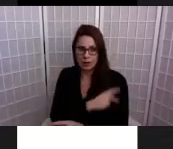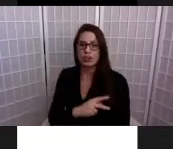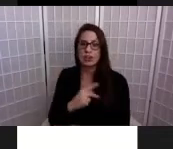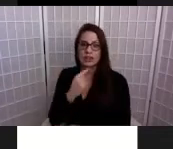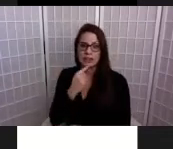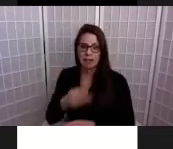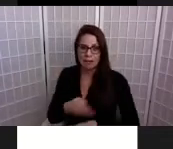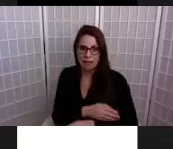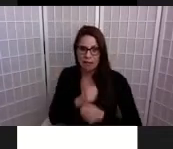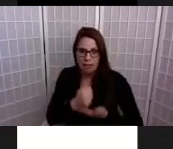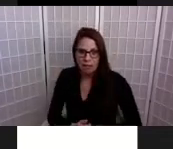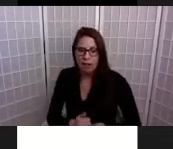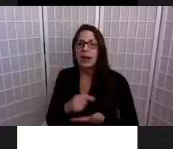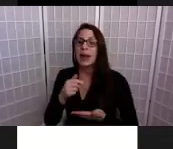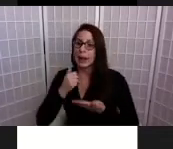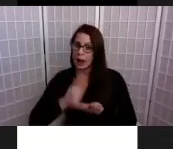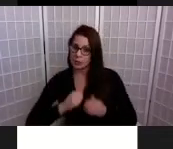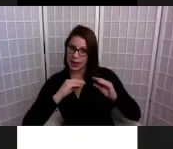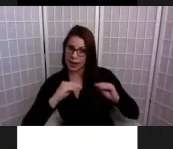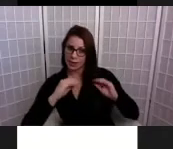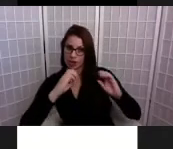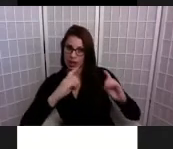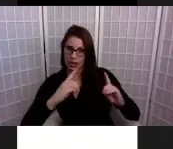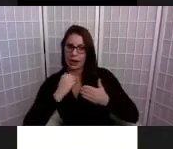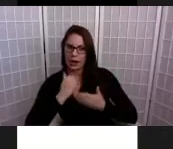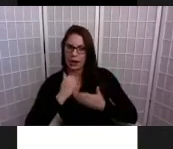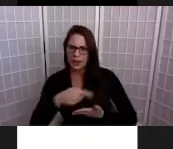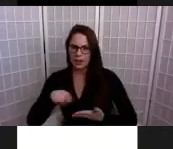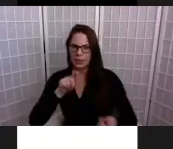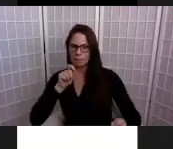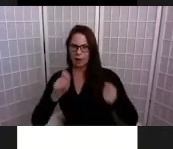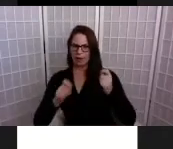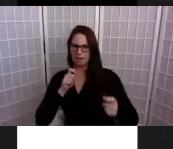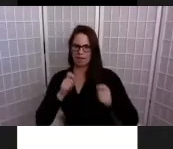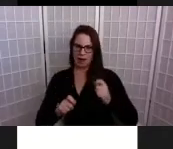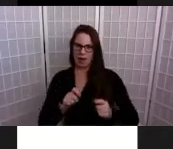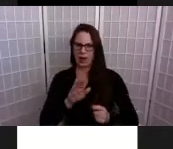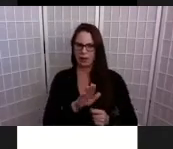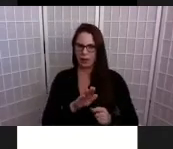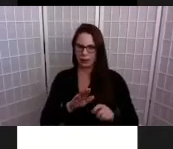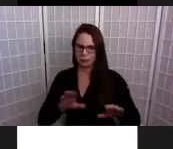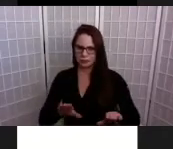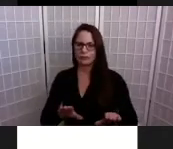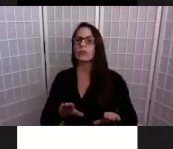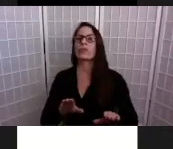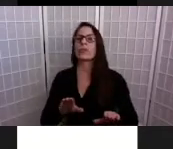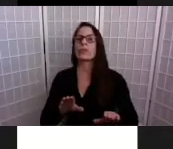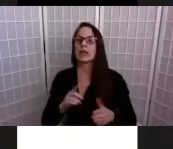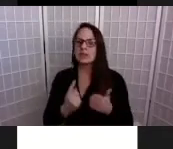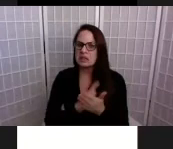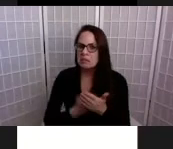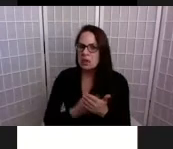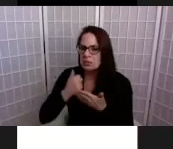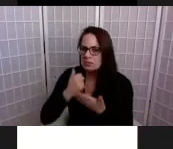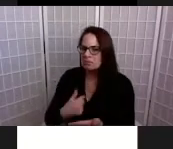help educate the patients and help them learn how to modify. And it's sometimes helpful. I don't routinely